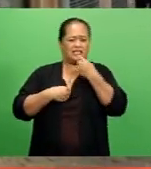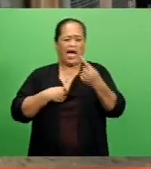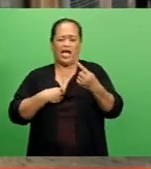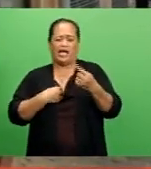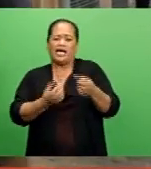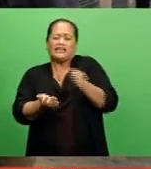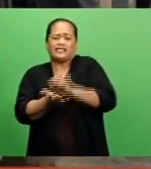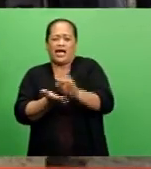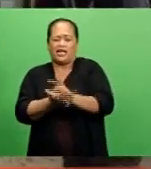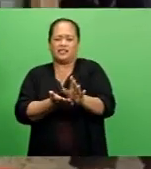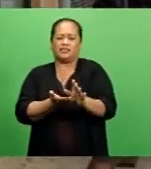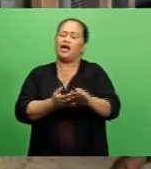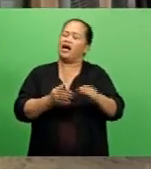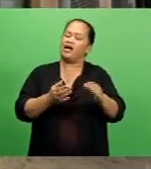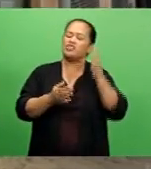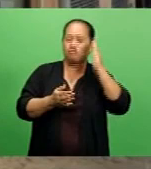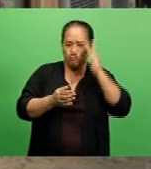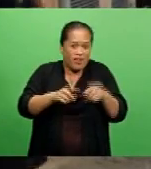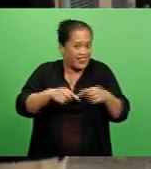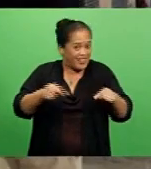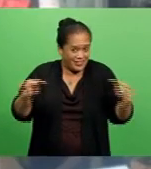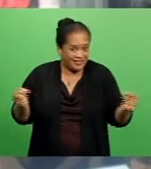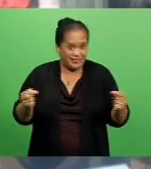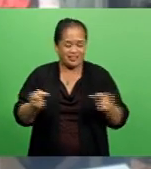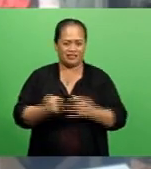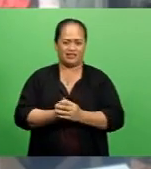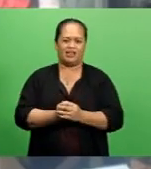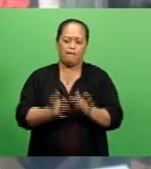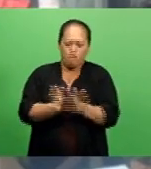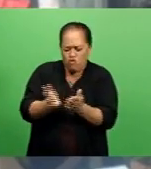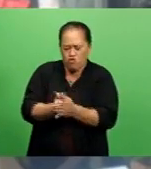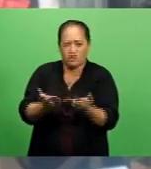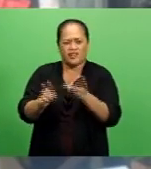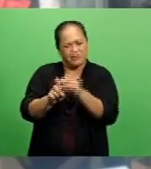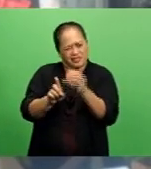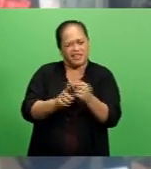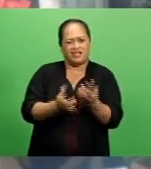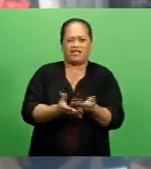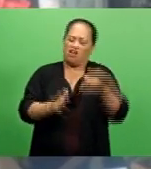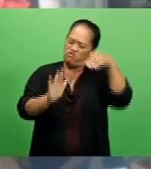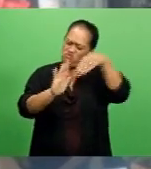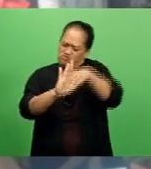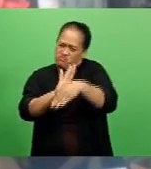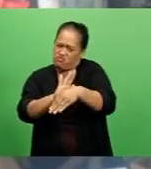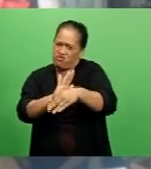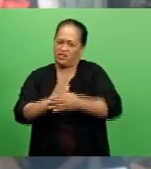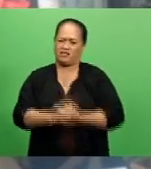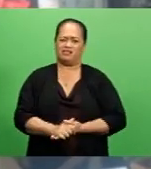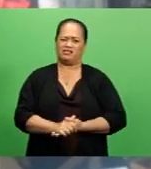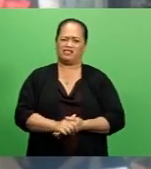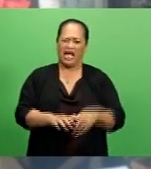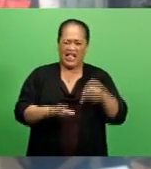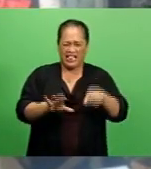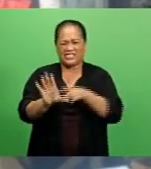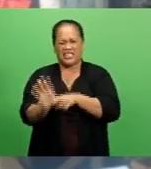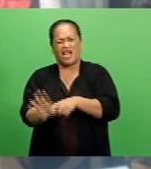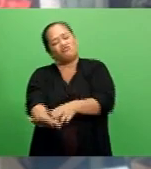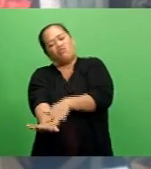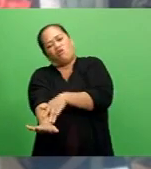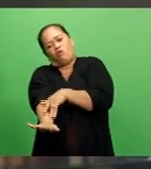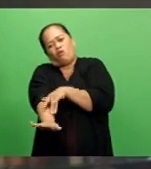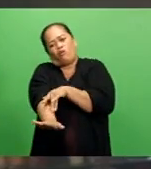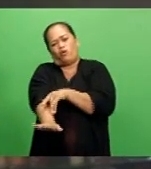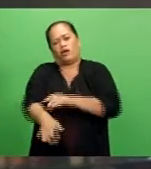supplies and stationeries have gone down. This year it's a bit slow, quiet, maybe because of the hurricane and